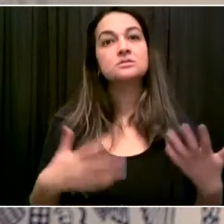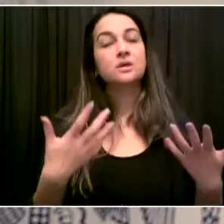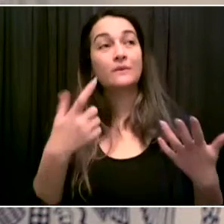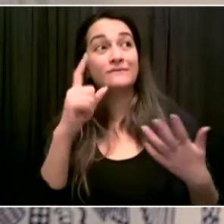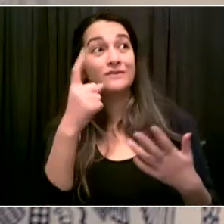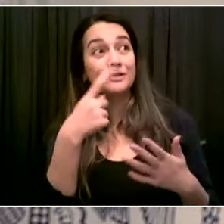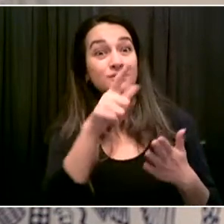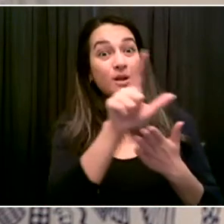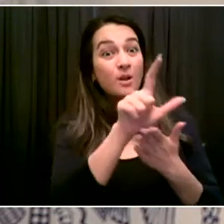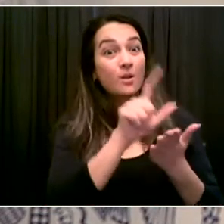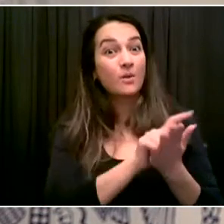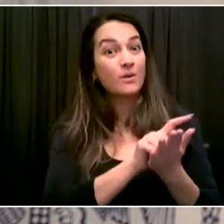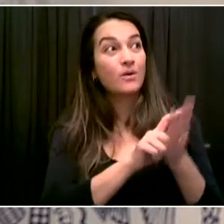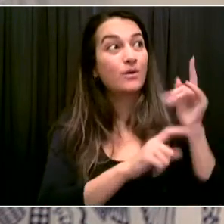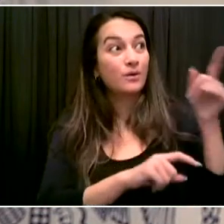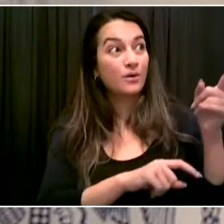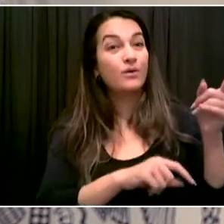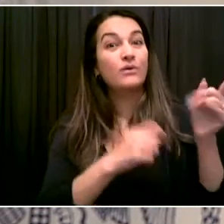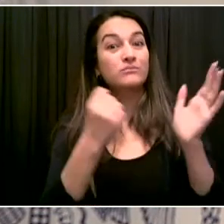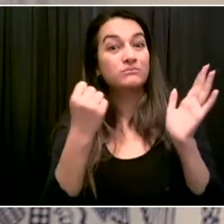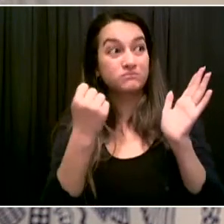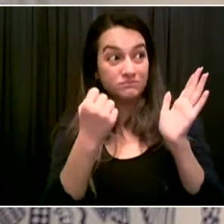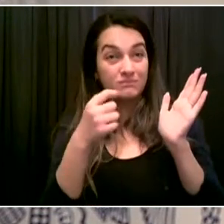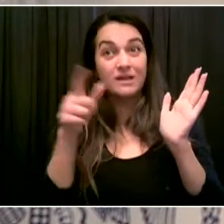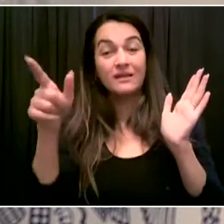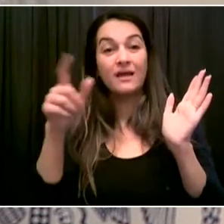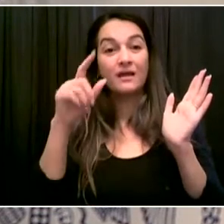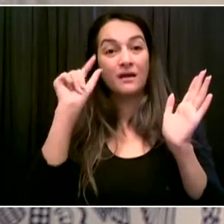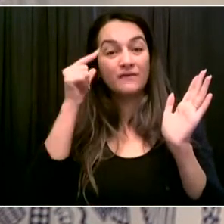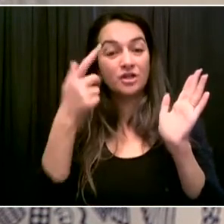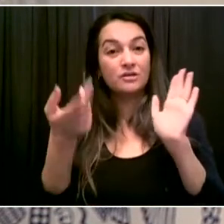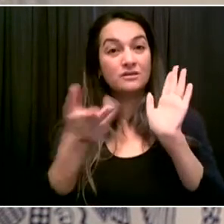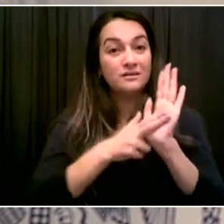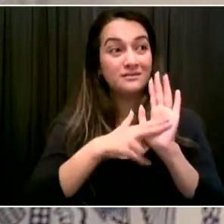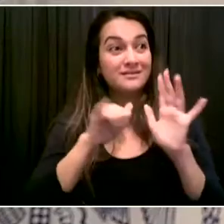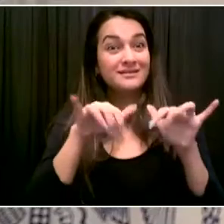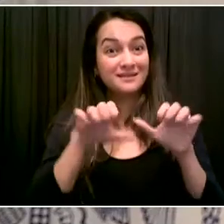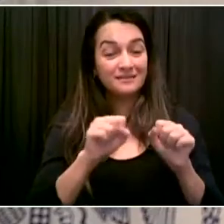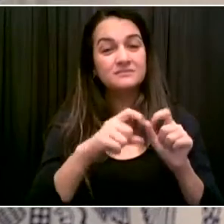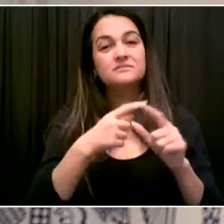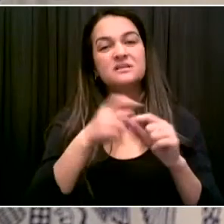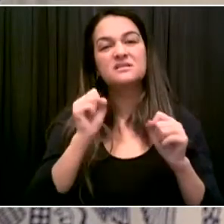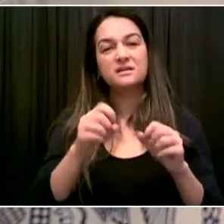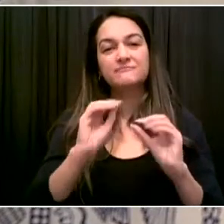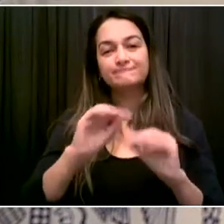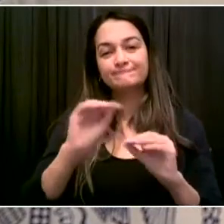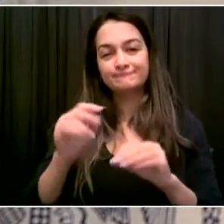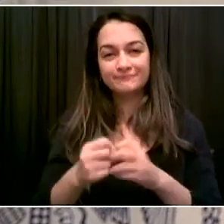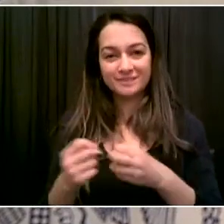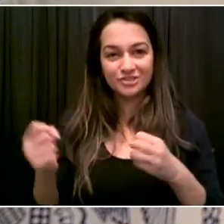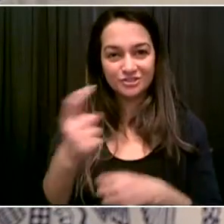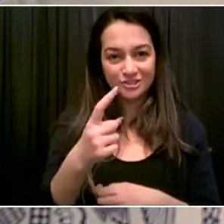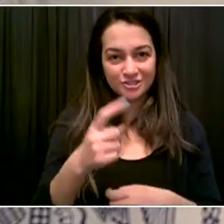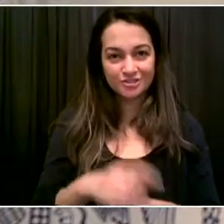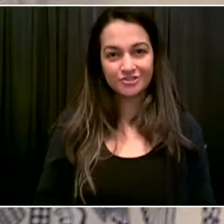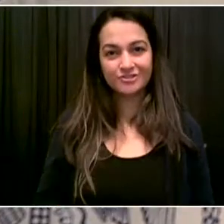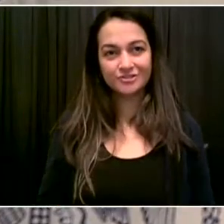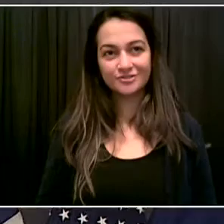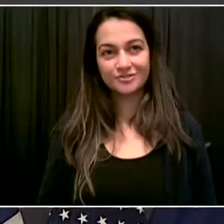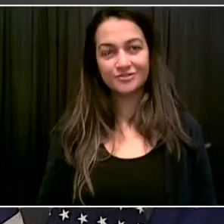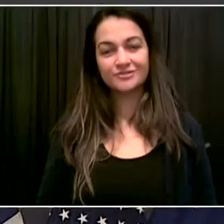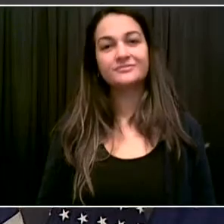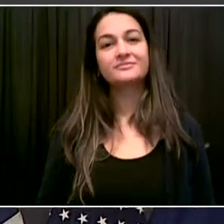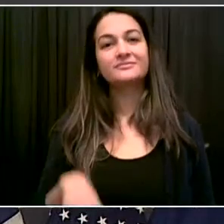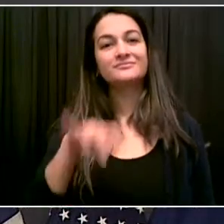a functioning government in Albany and a governor who's focused on serving people, not trying to save their own skin. Go ahead,